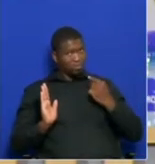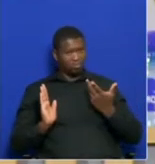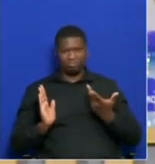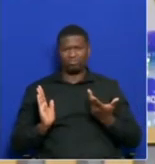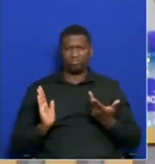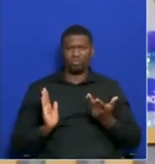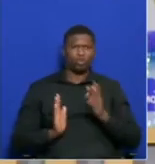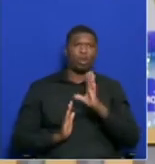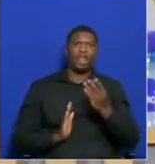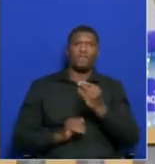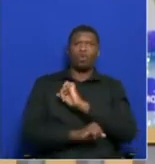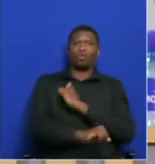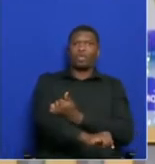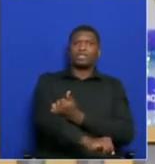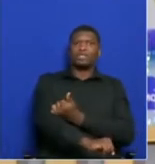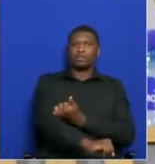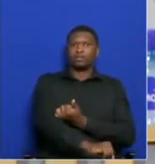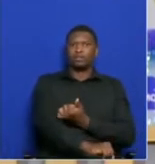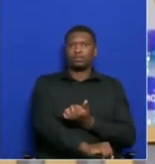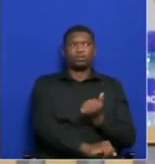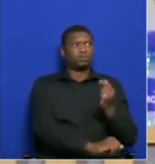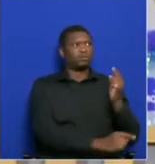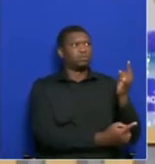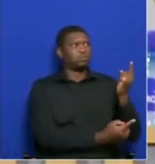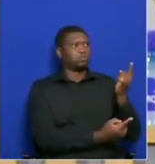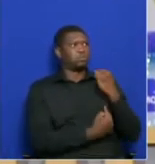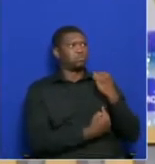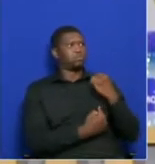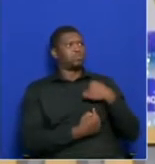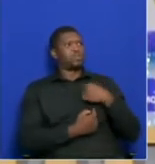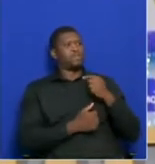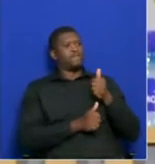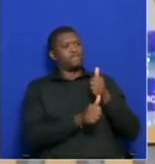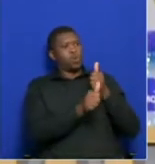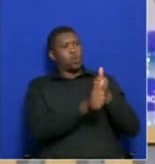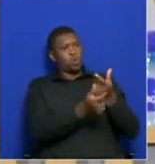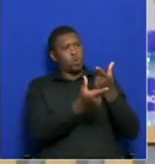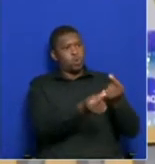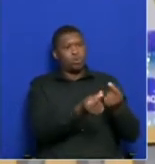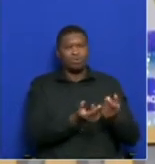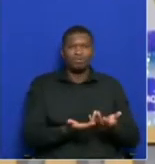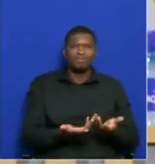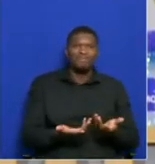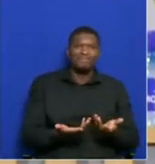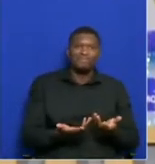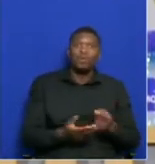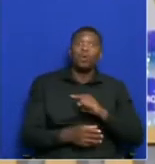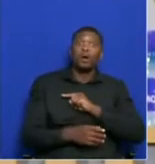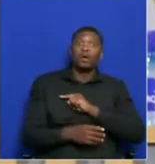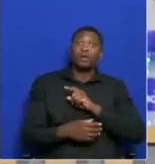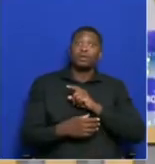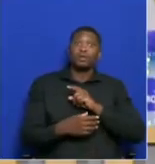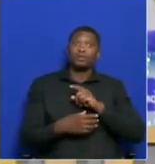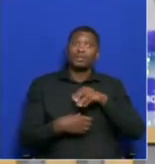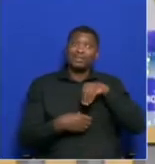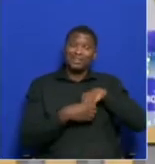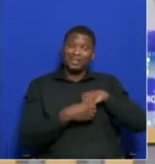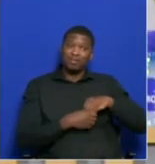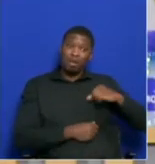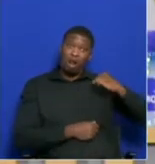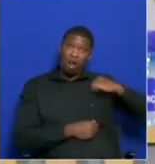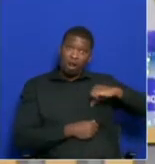so, because legal authority in the city gets derived from